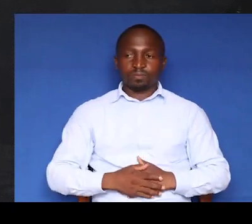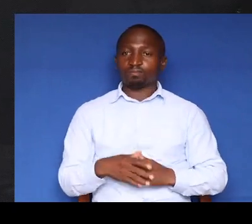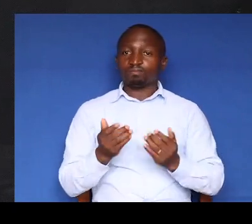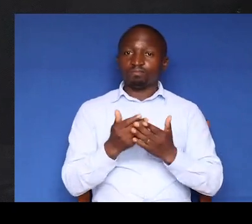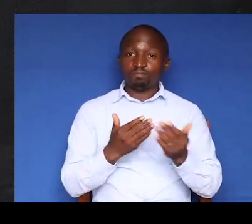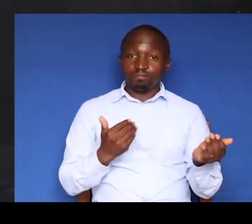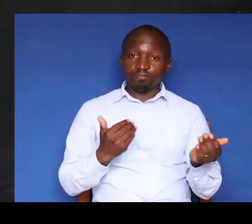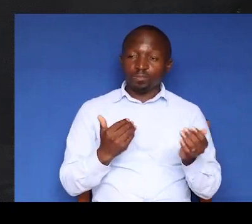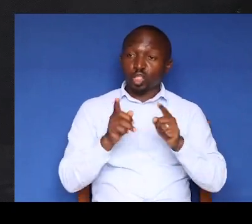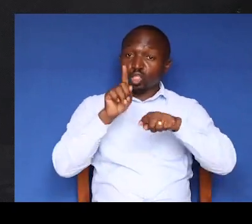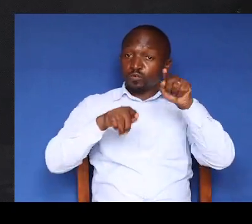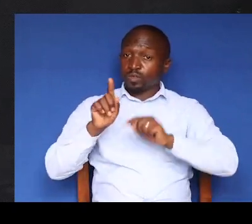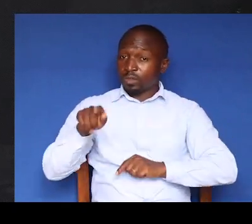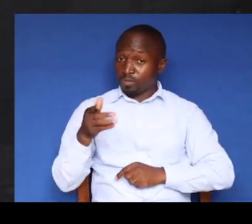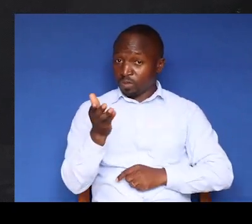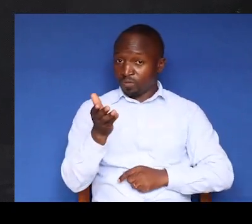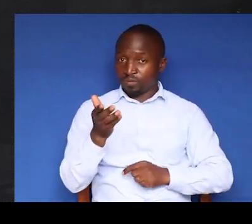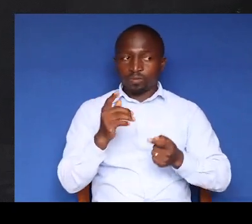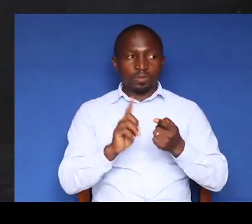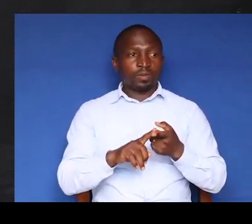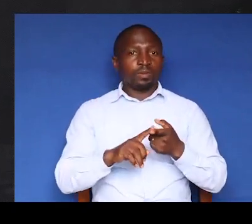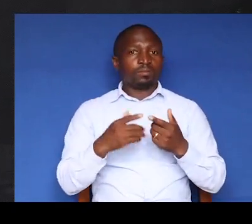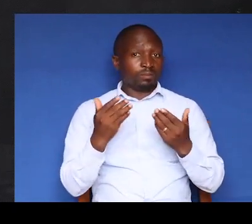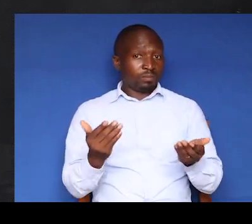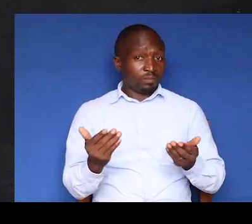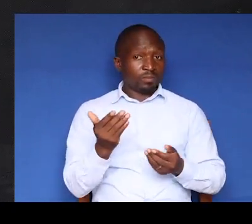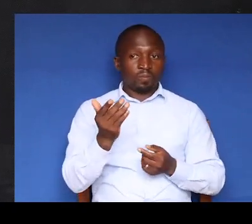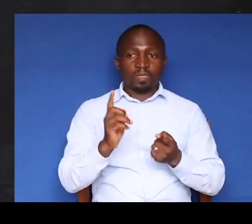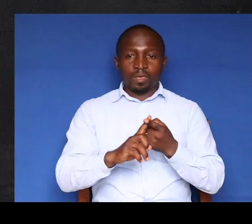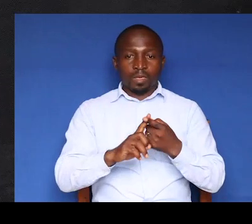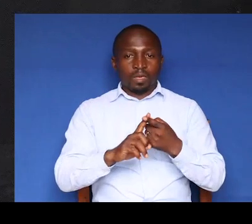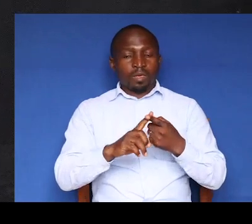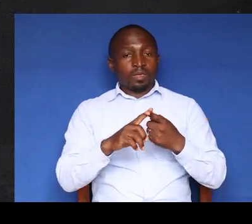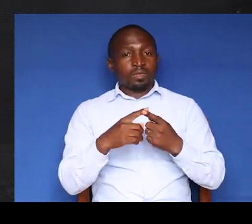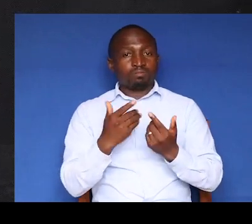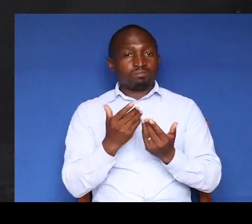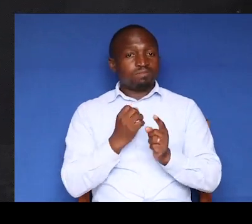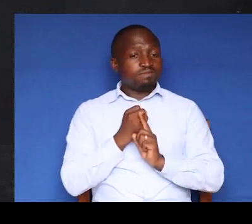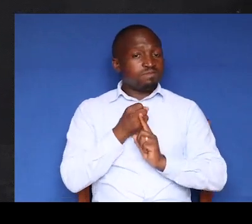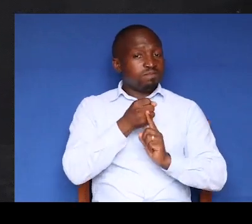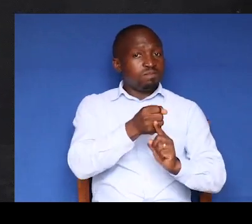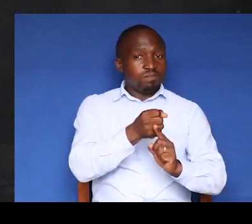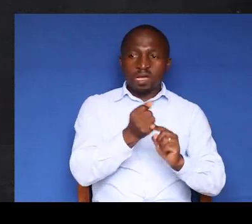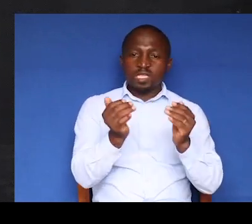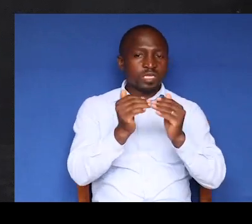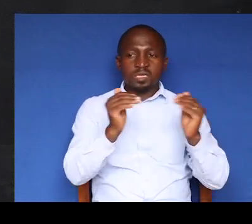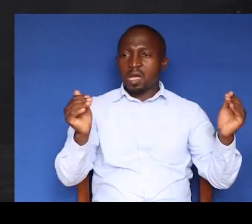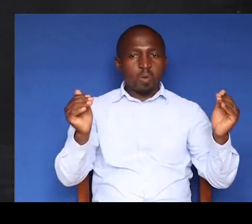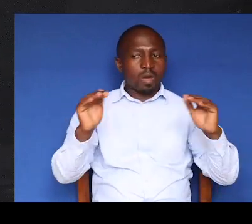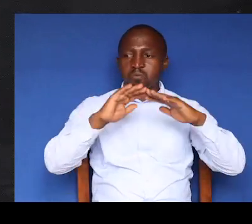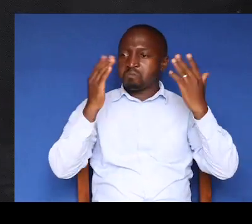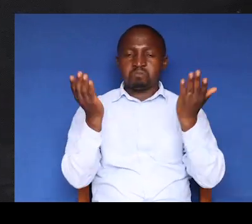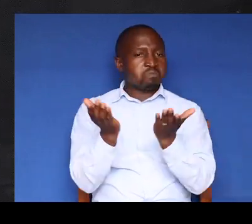Because of remarkable variation, its influence appears not the same to all areas around the world.